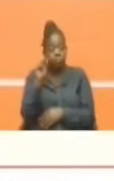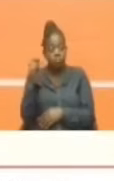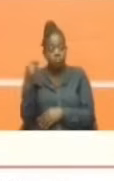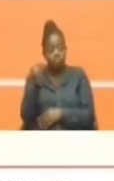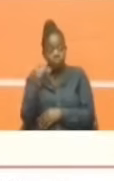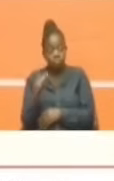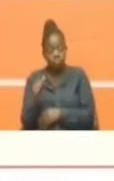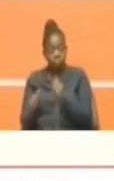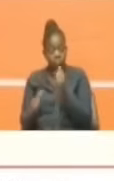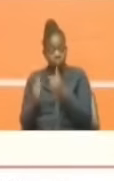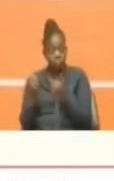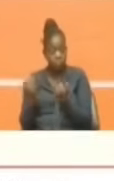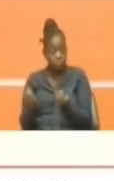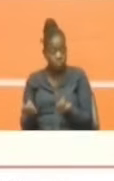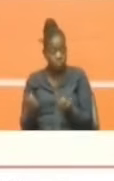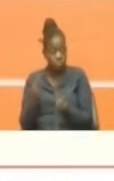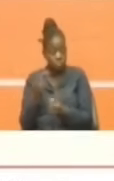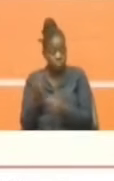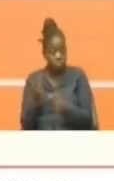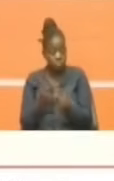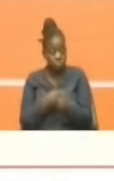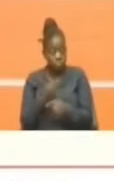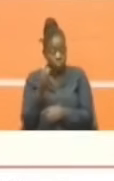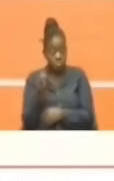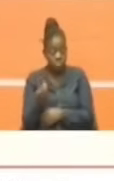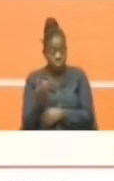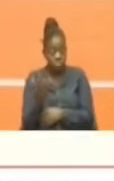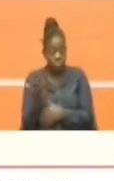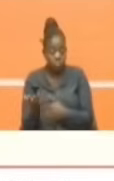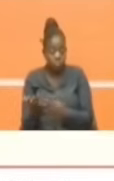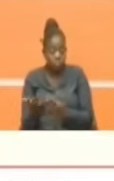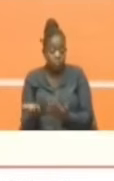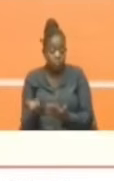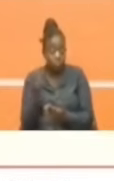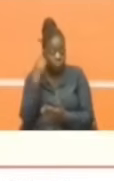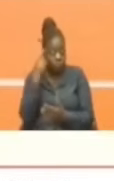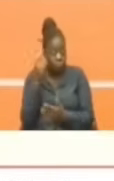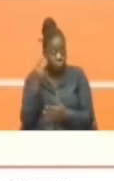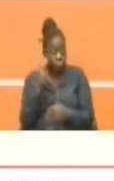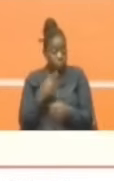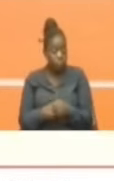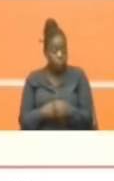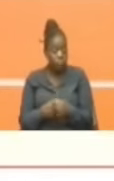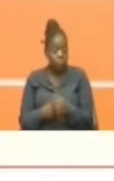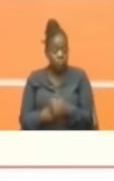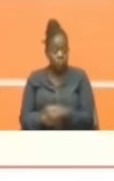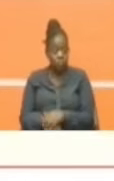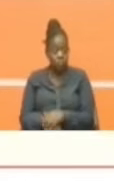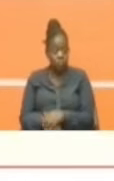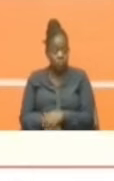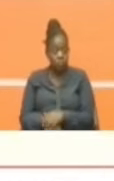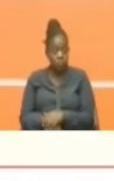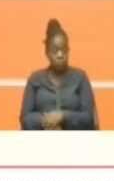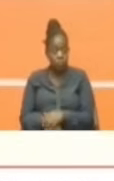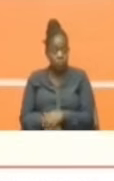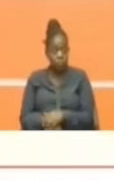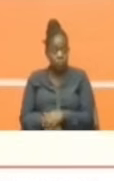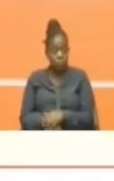which literally robs you of your money and valuable time through speculating